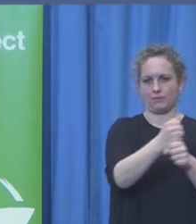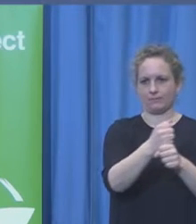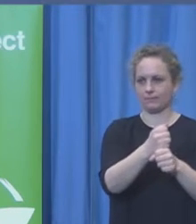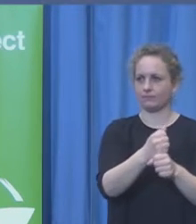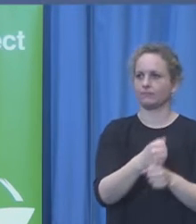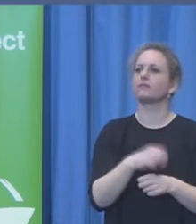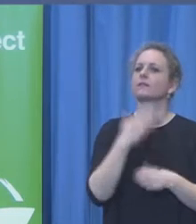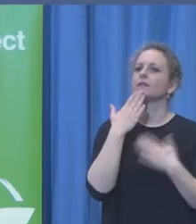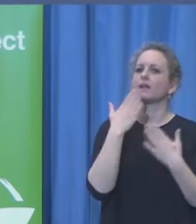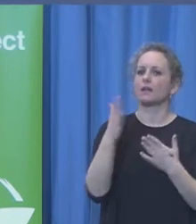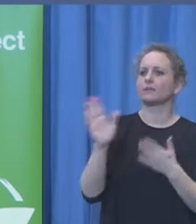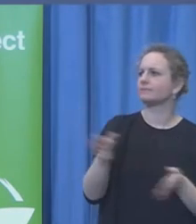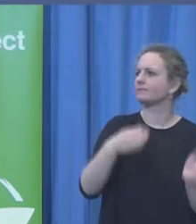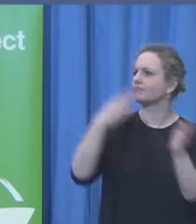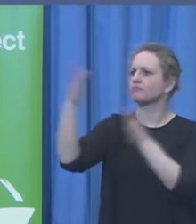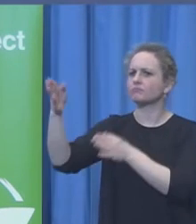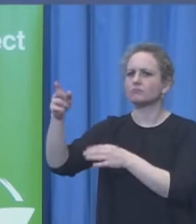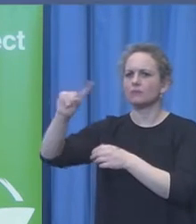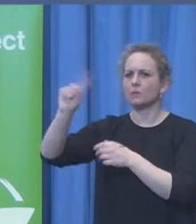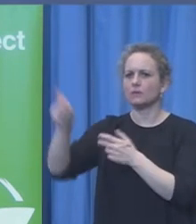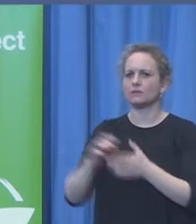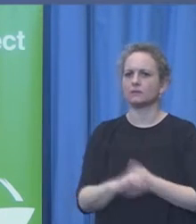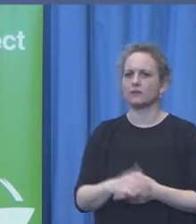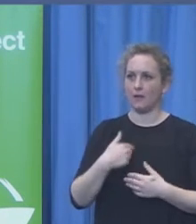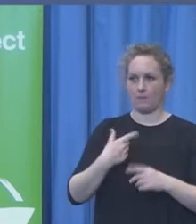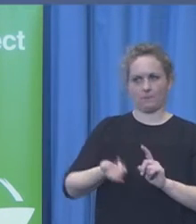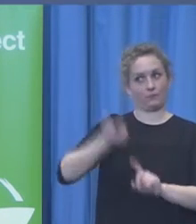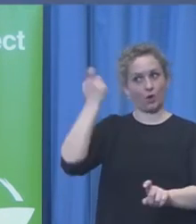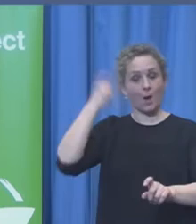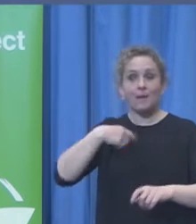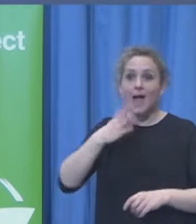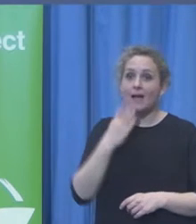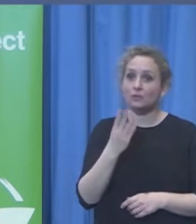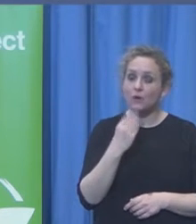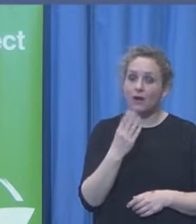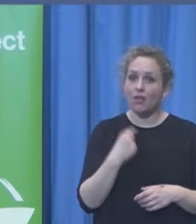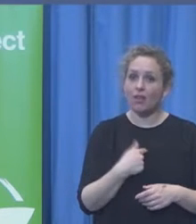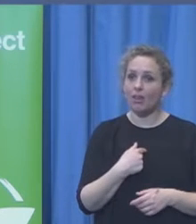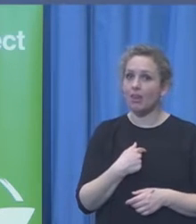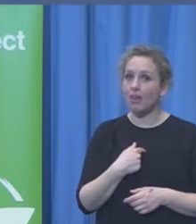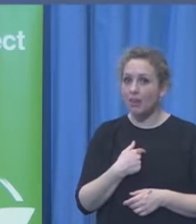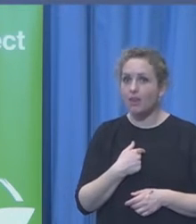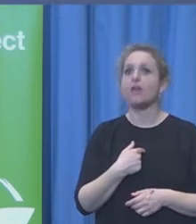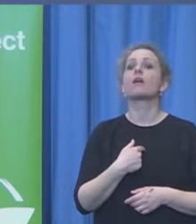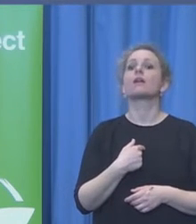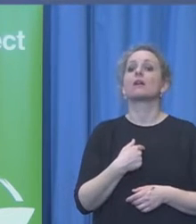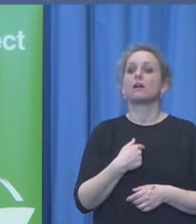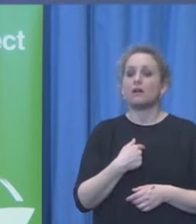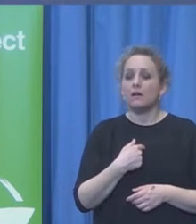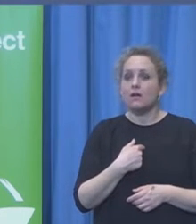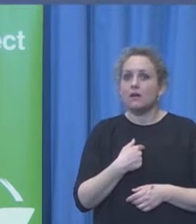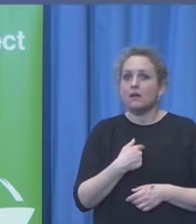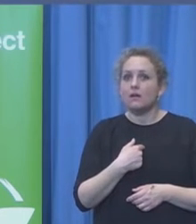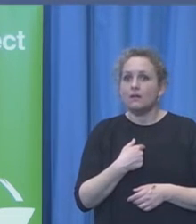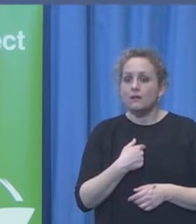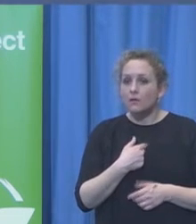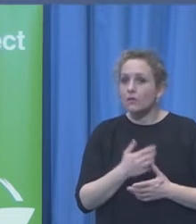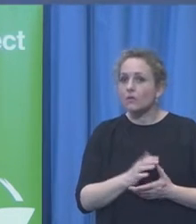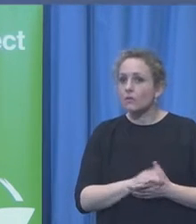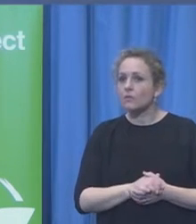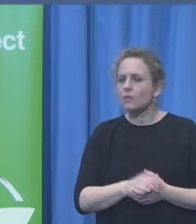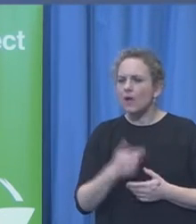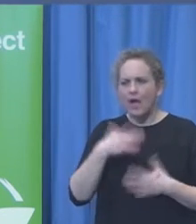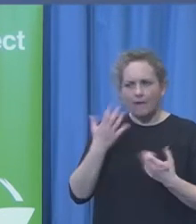My name is Irad, I'm from Israel, and I wanted to ask Parliament member Mr. Conway, can you